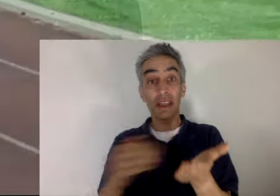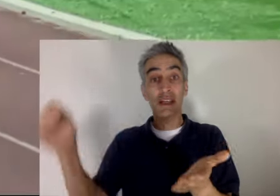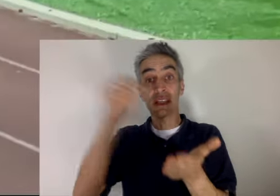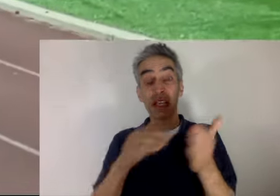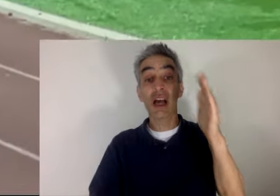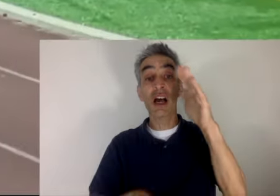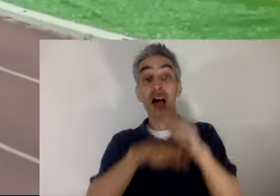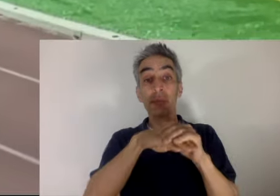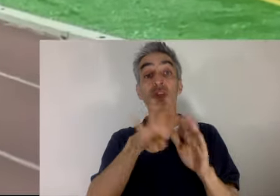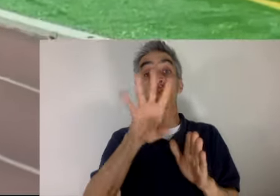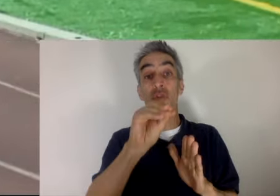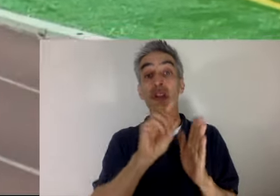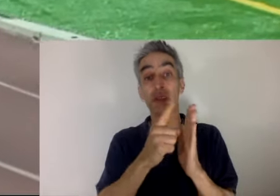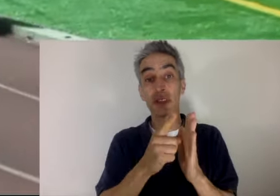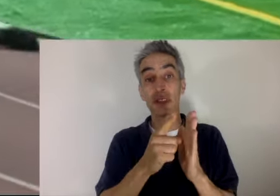Yeah.